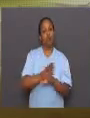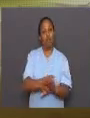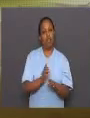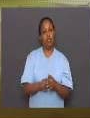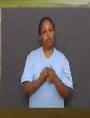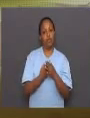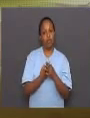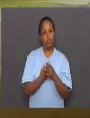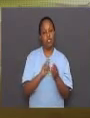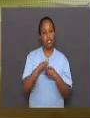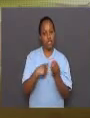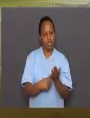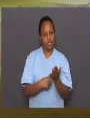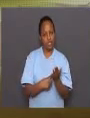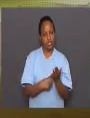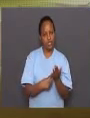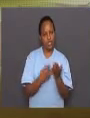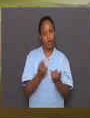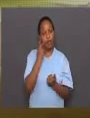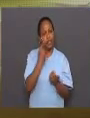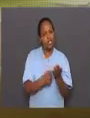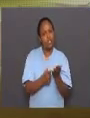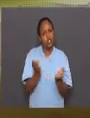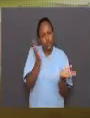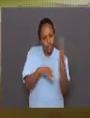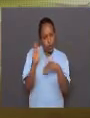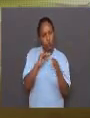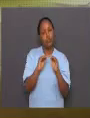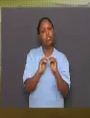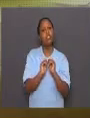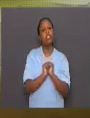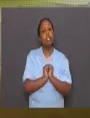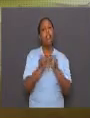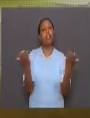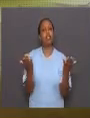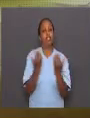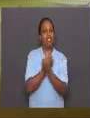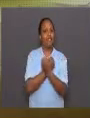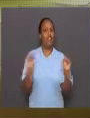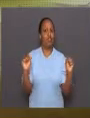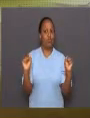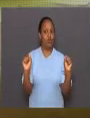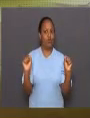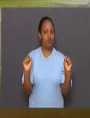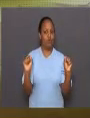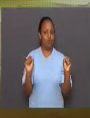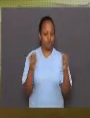move on to look at how these problems are being resolved in the